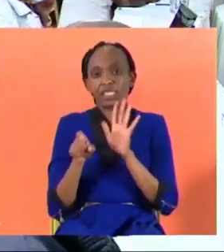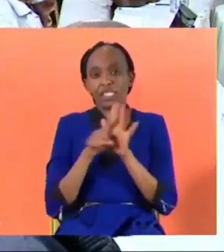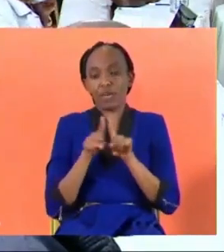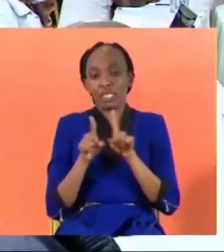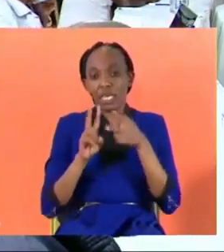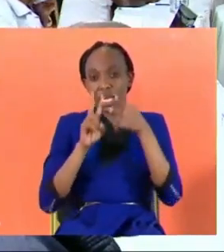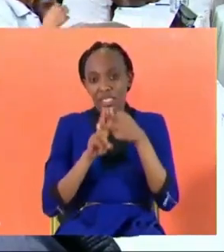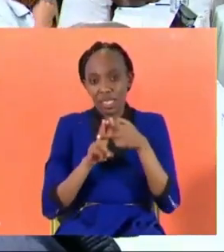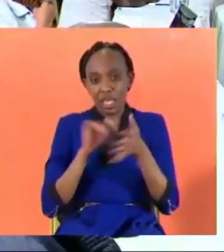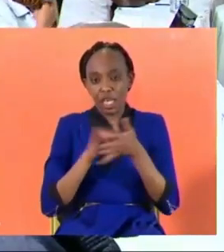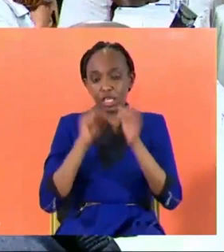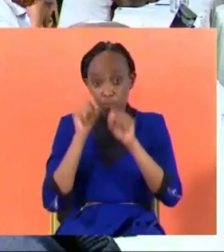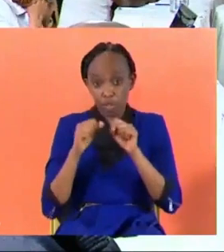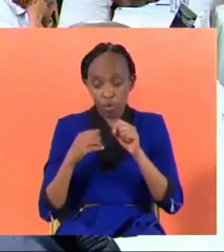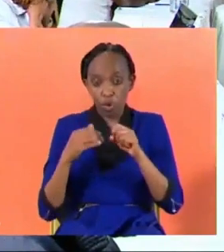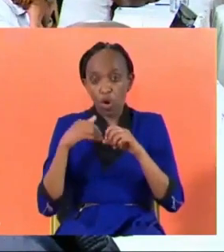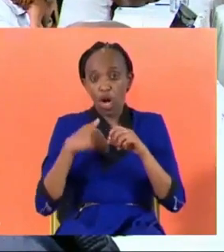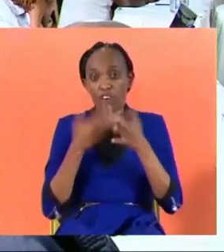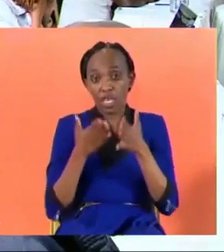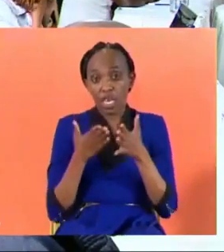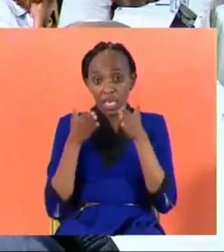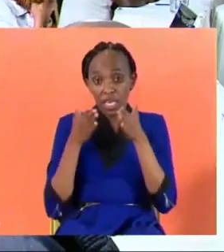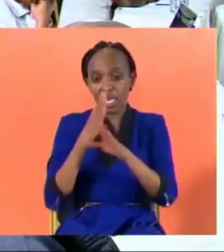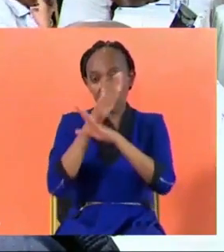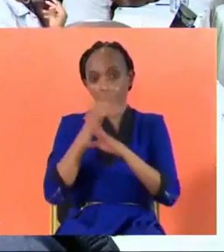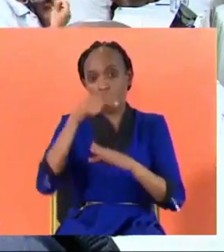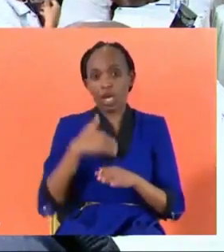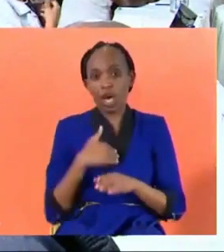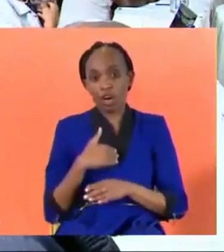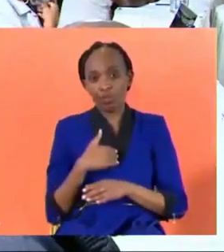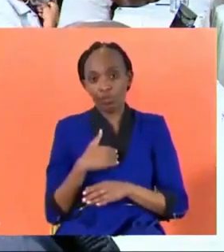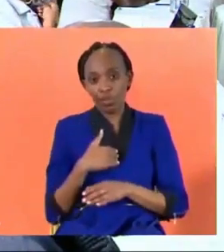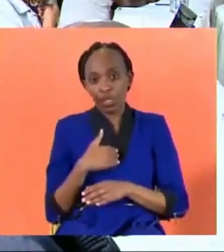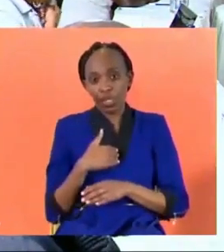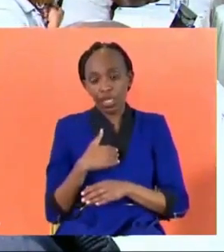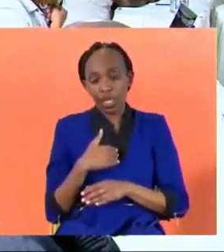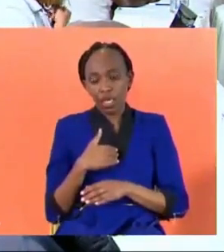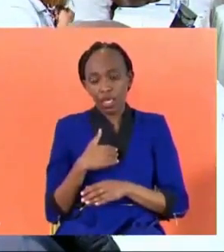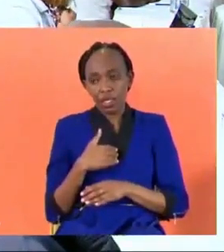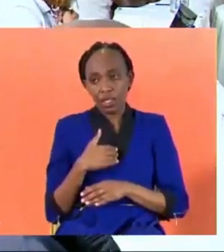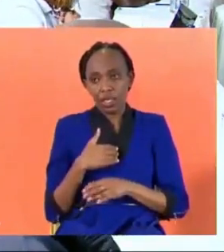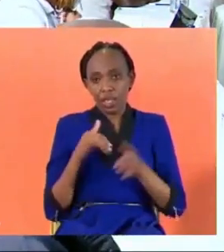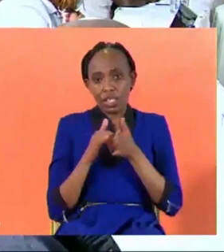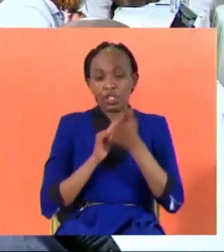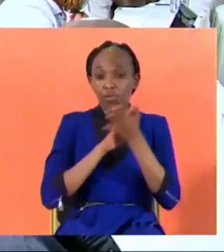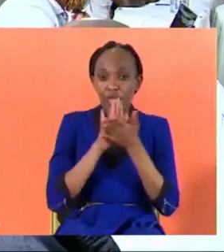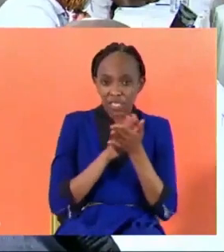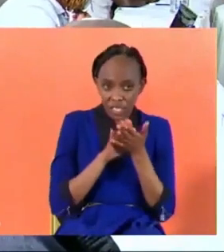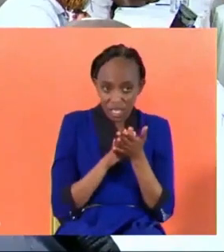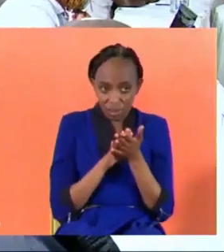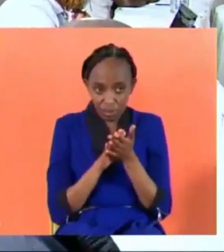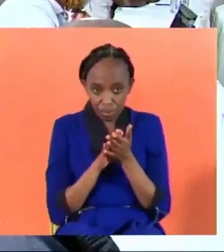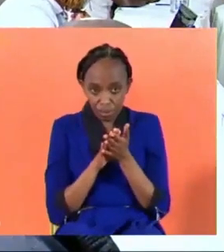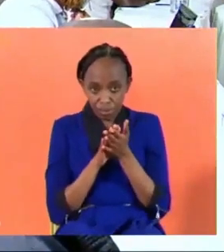be a continual conversation. So here in Zambia, we have the CSO Debt Alliance, which is basically